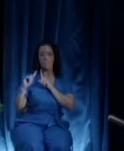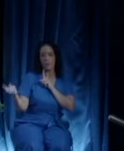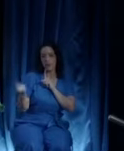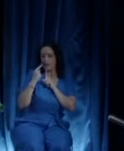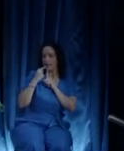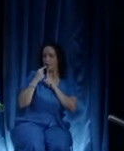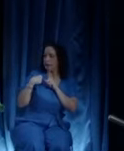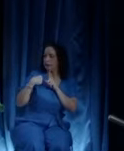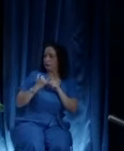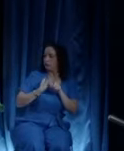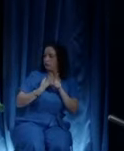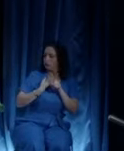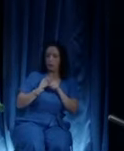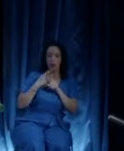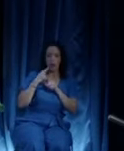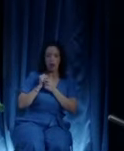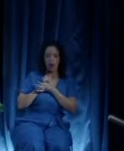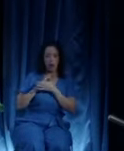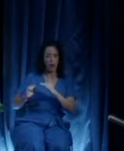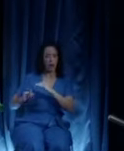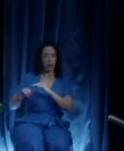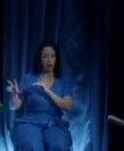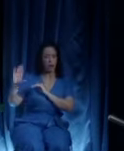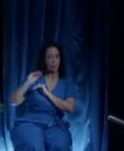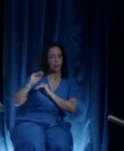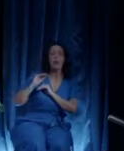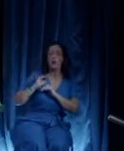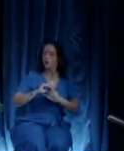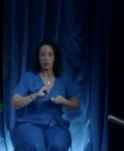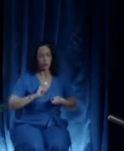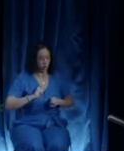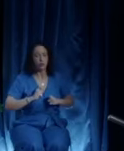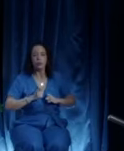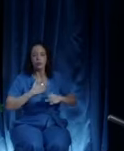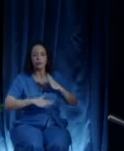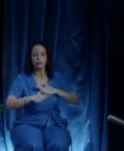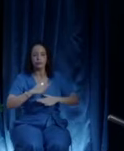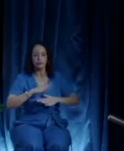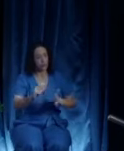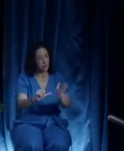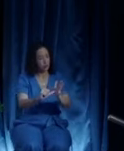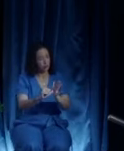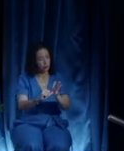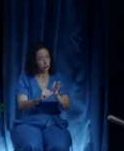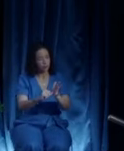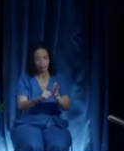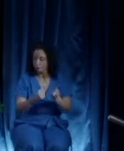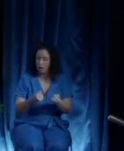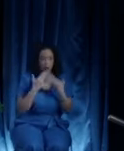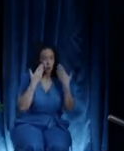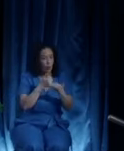doing. But it was difficult. I'm not aware of any lady-in-waiting who served all six